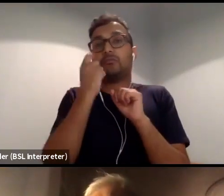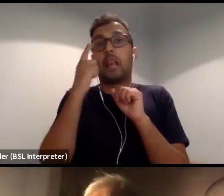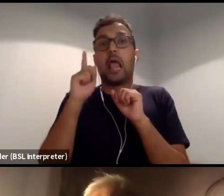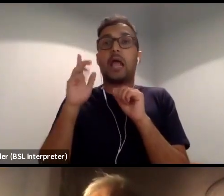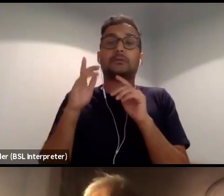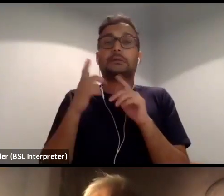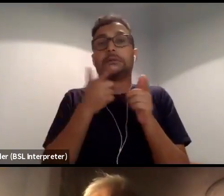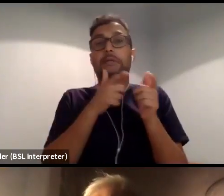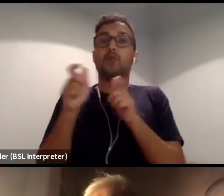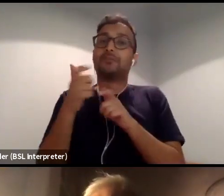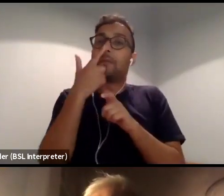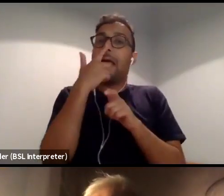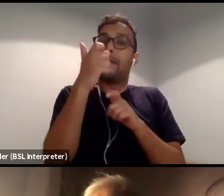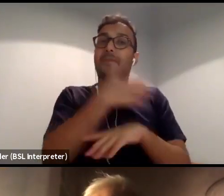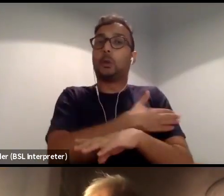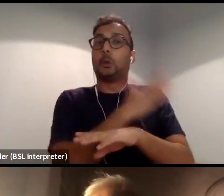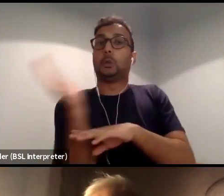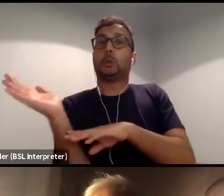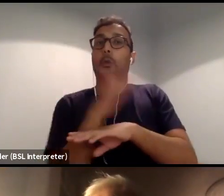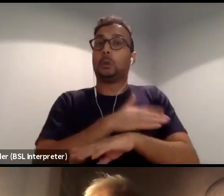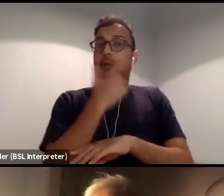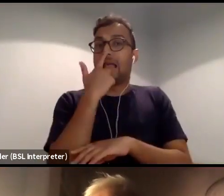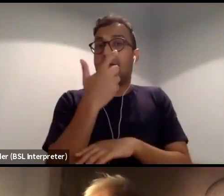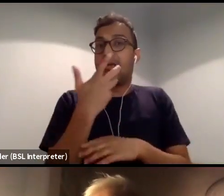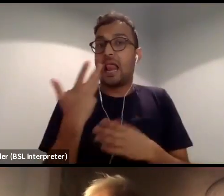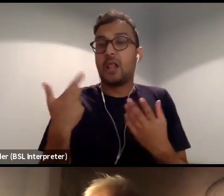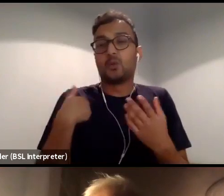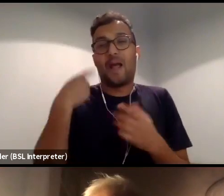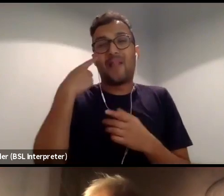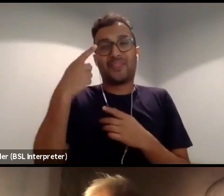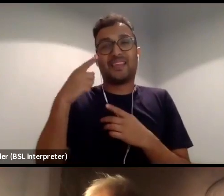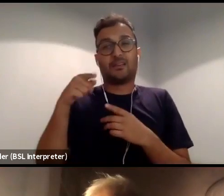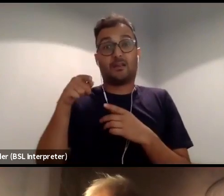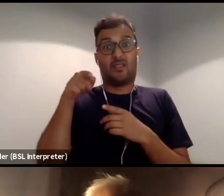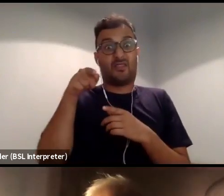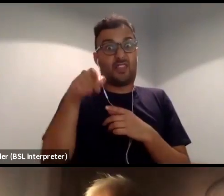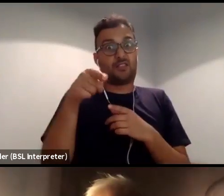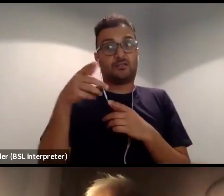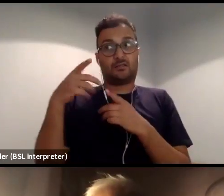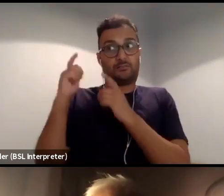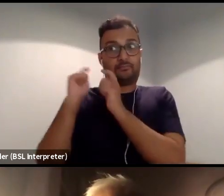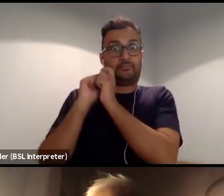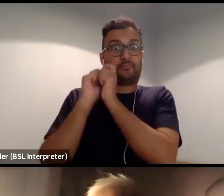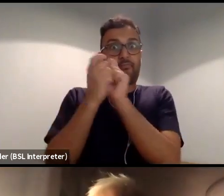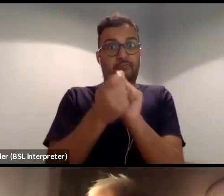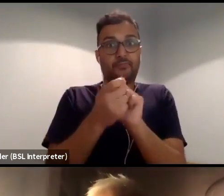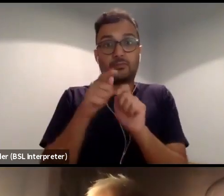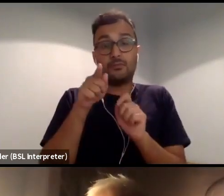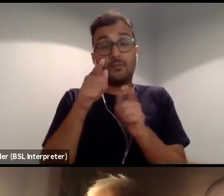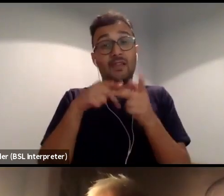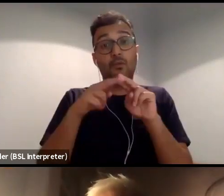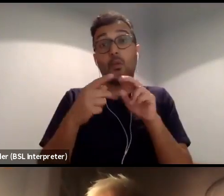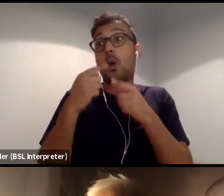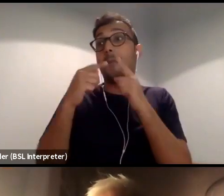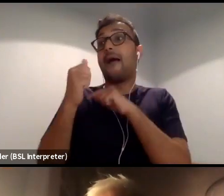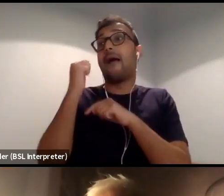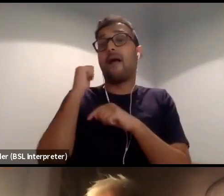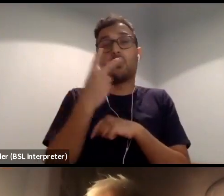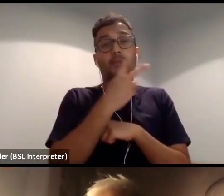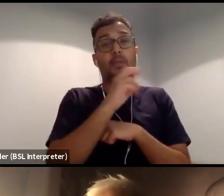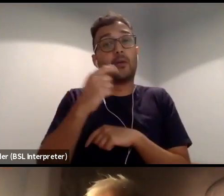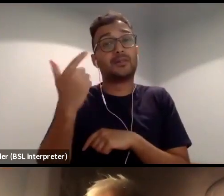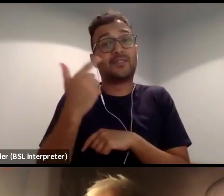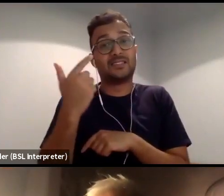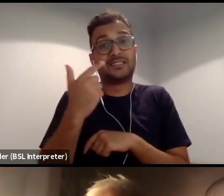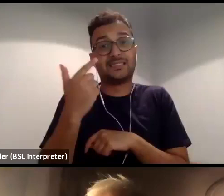And I think when we look back to 2017, not long after